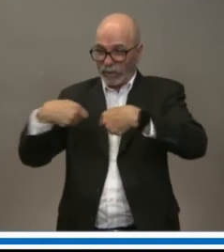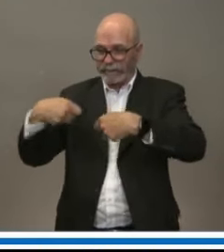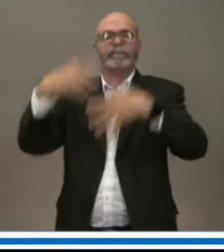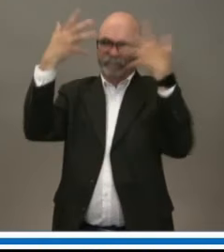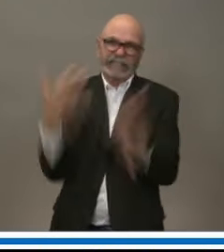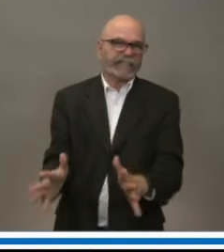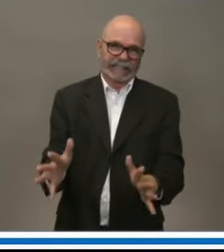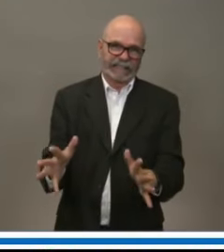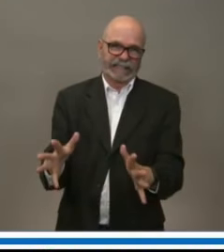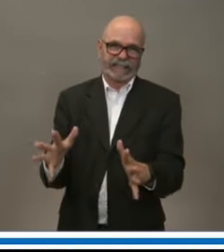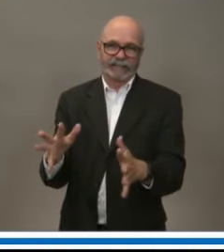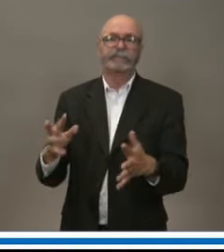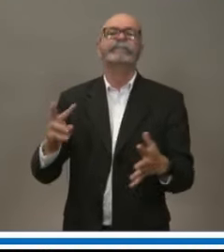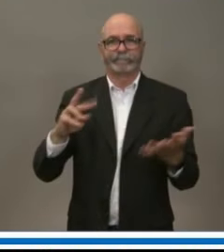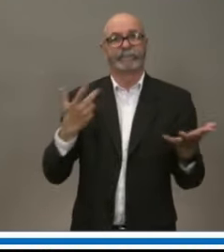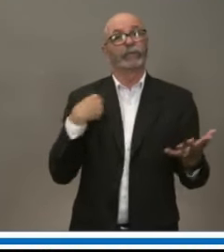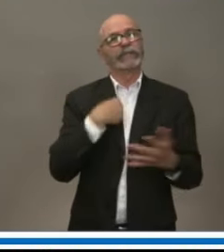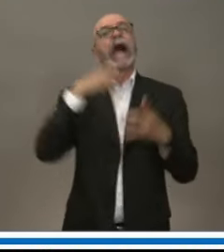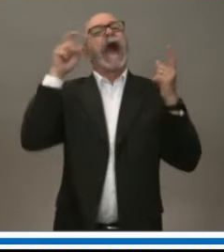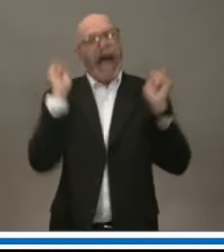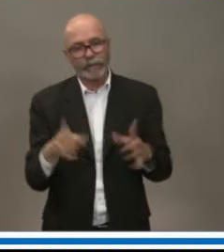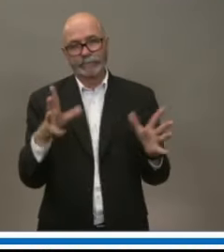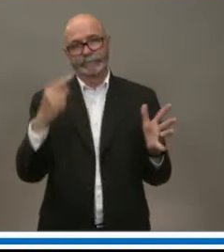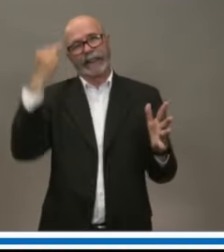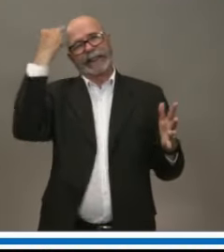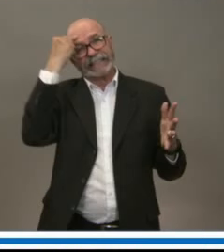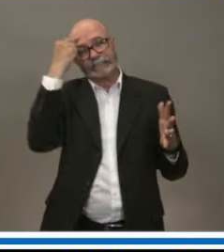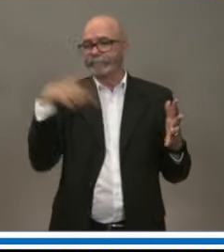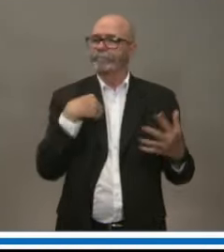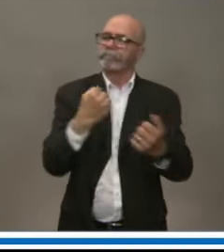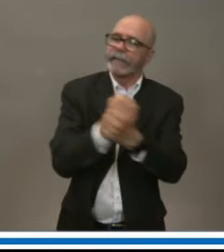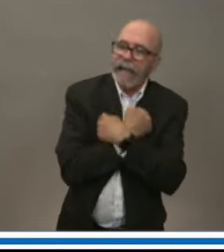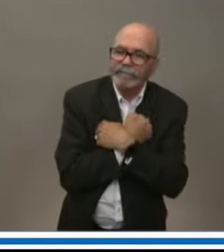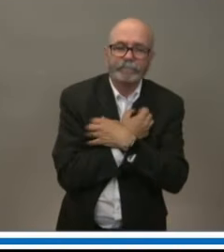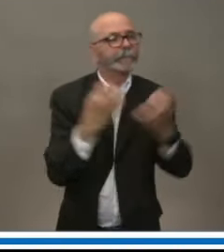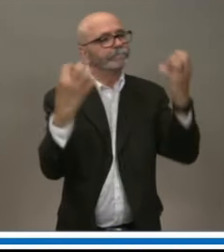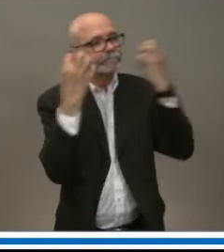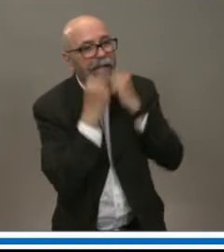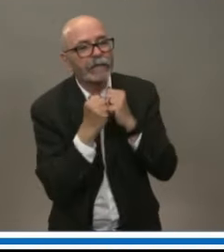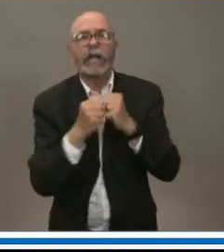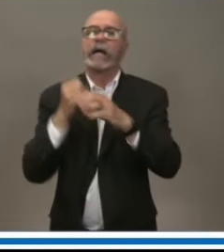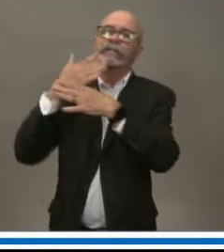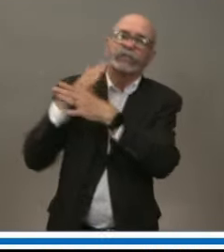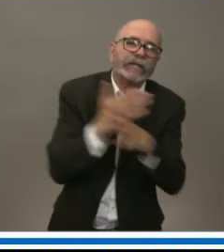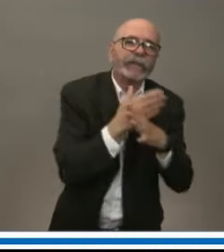hallmark of what we continue to demonstrate to one another and those who are coming into our province.